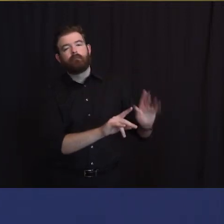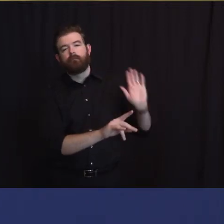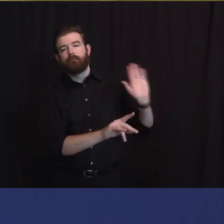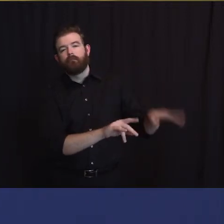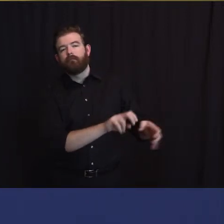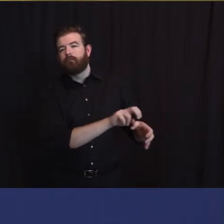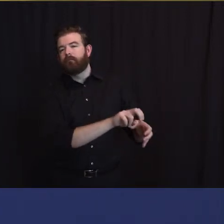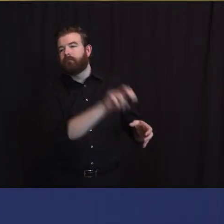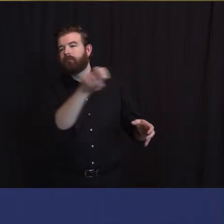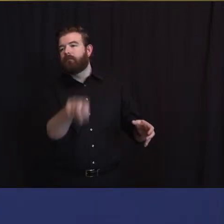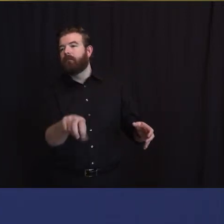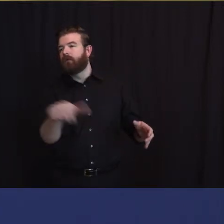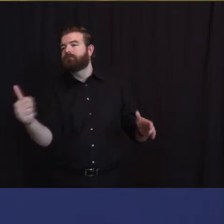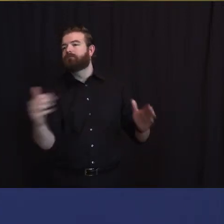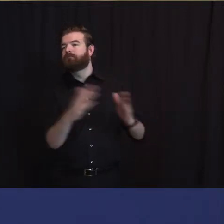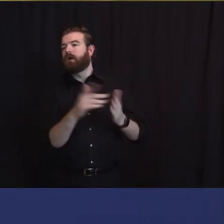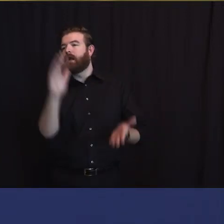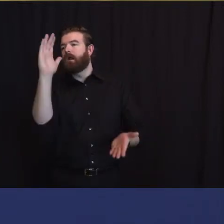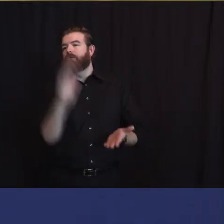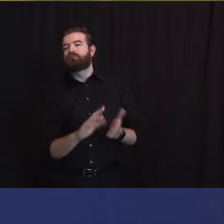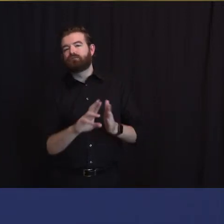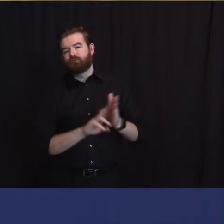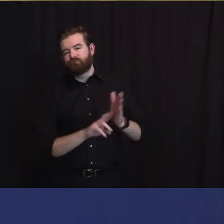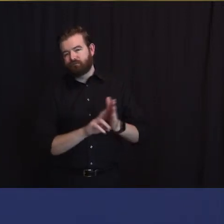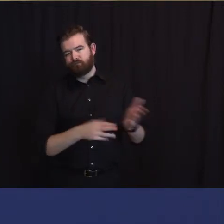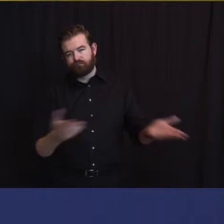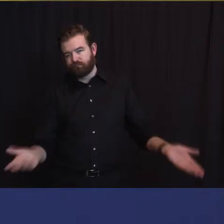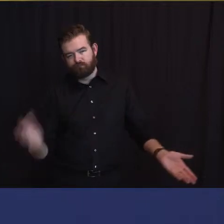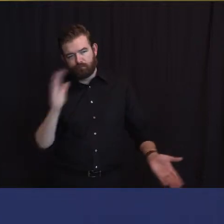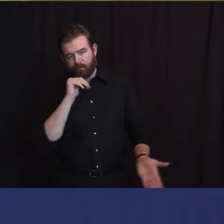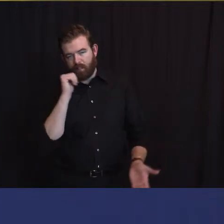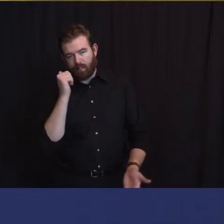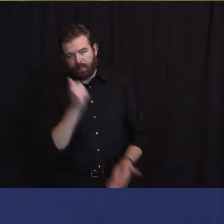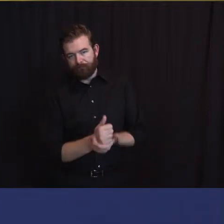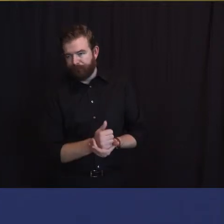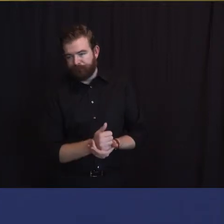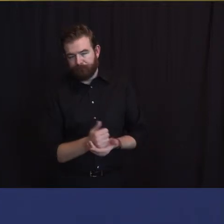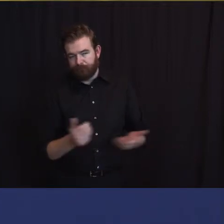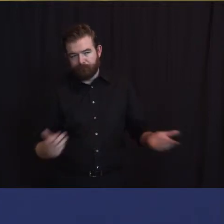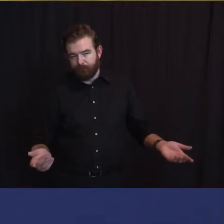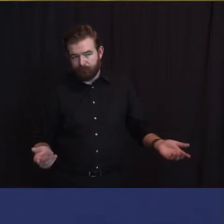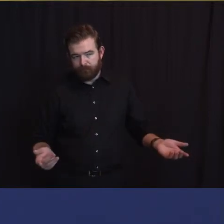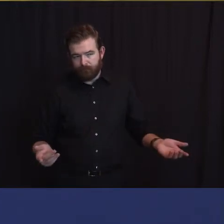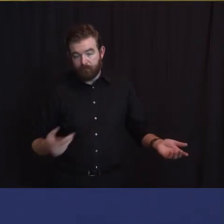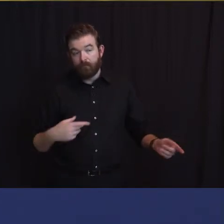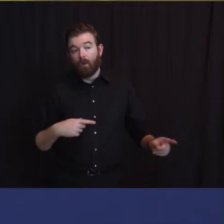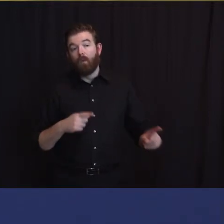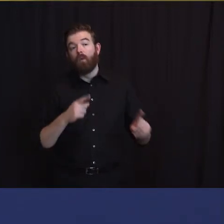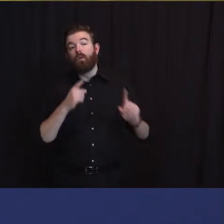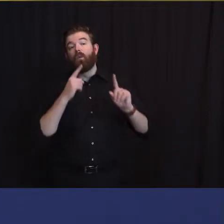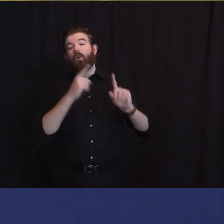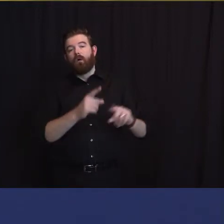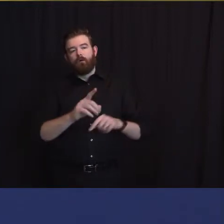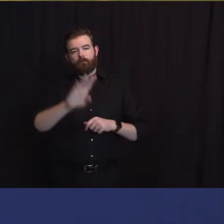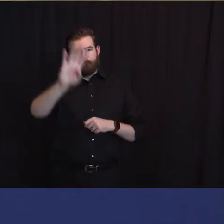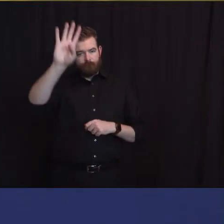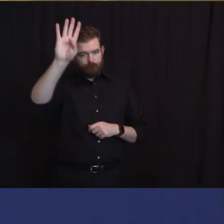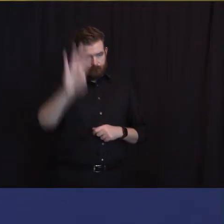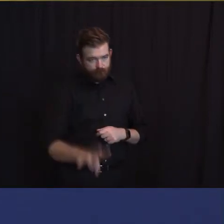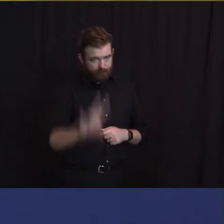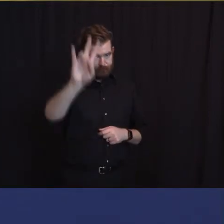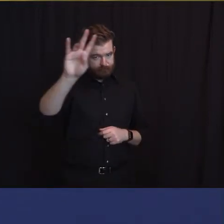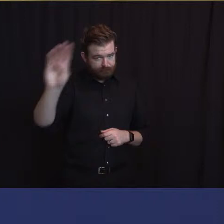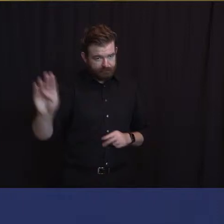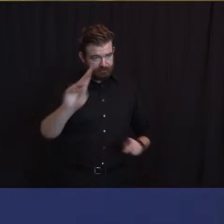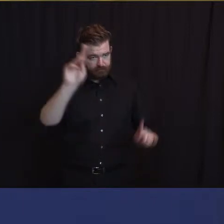Will we get to 4.7 million on schedule? I believe we will, but it will not be without a lot of effort. So we need folks to stay